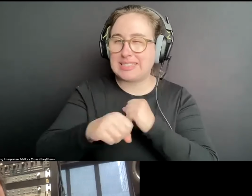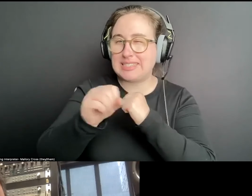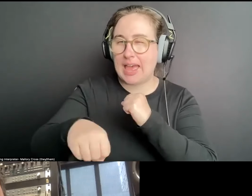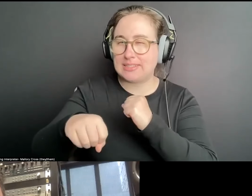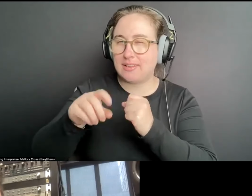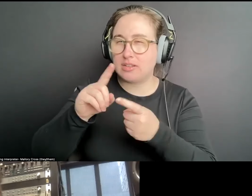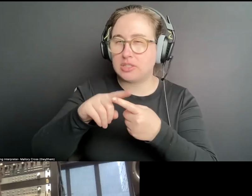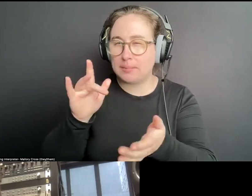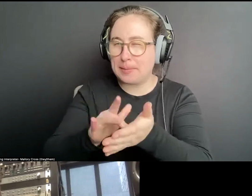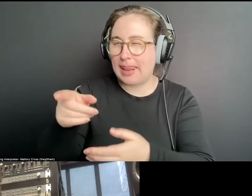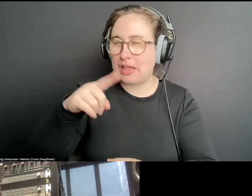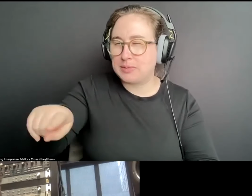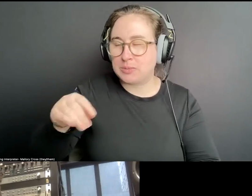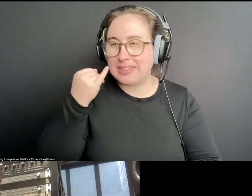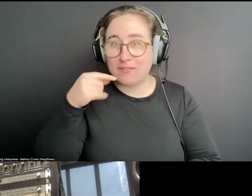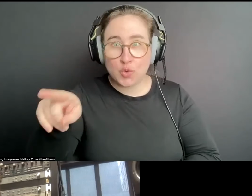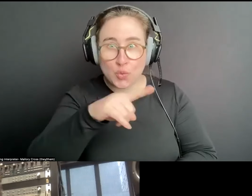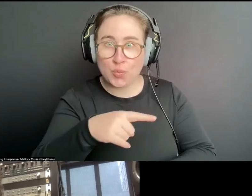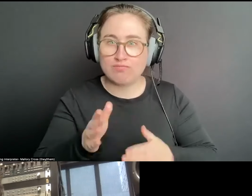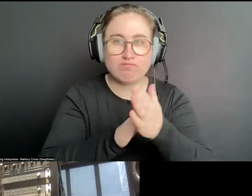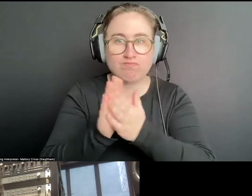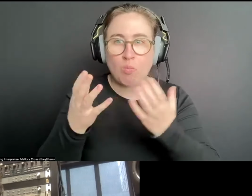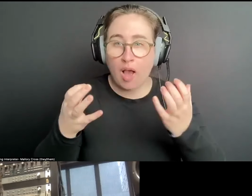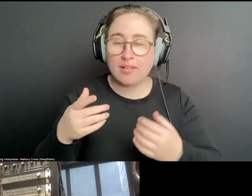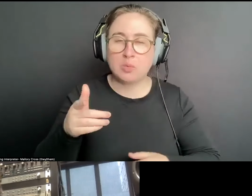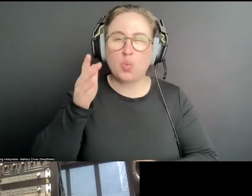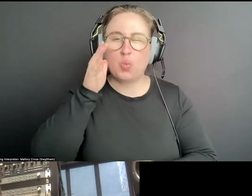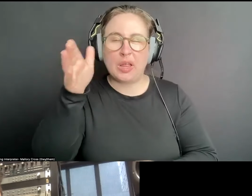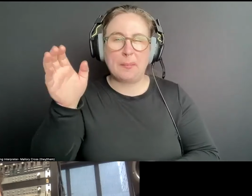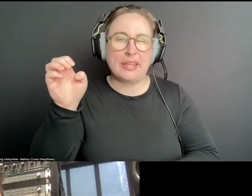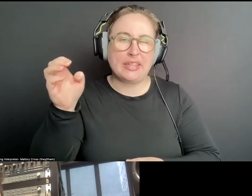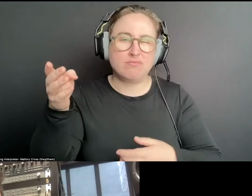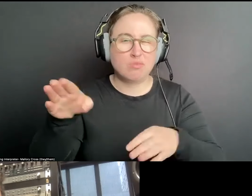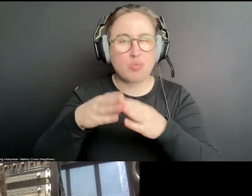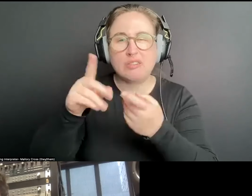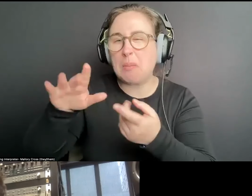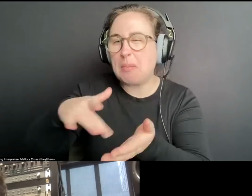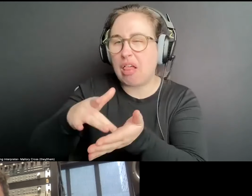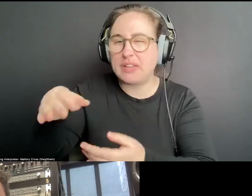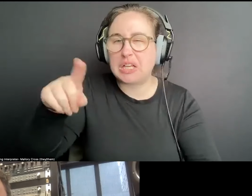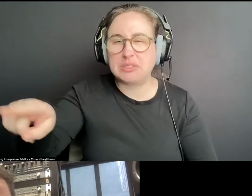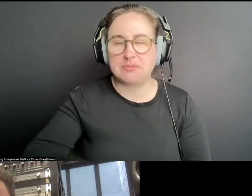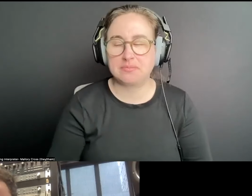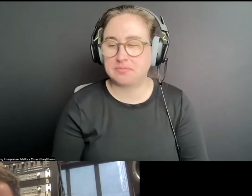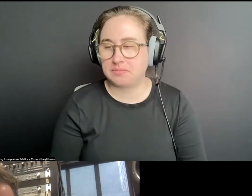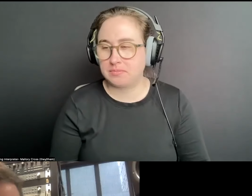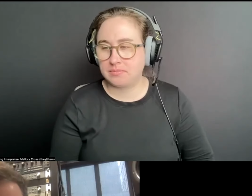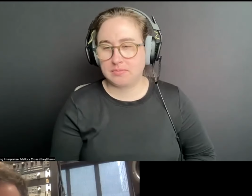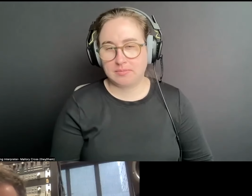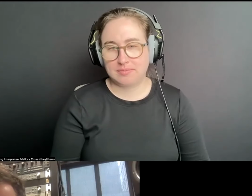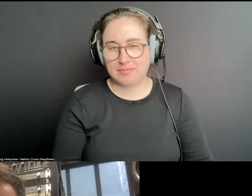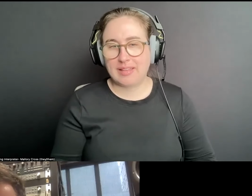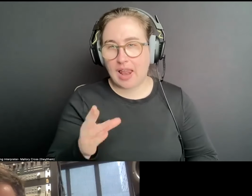on this call wants to apply, it should be open until the middle of next week. And I will post